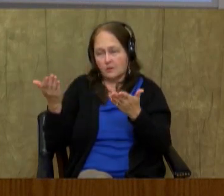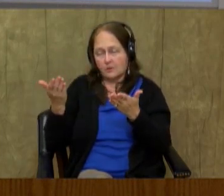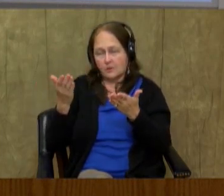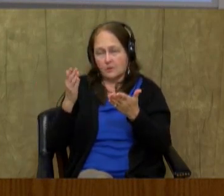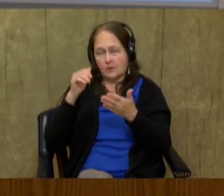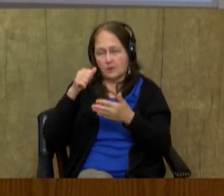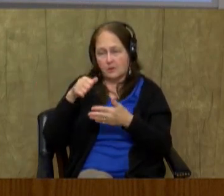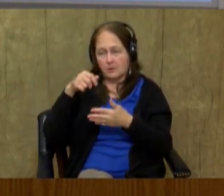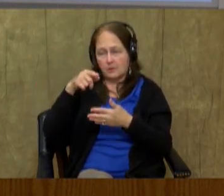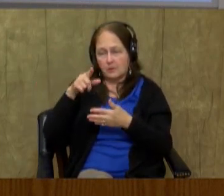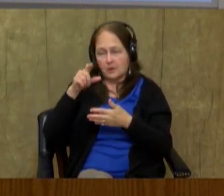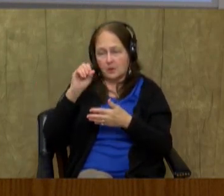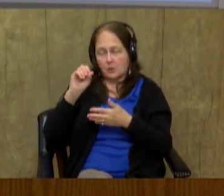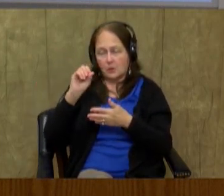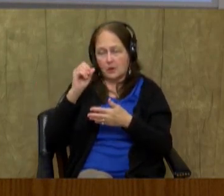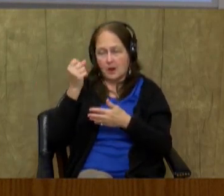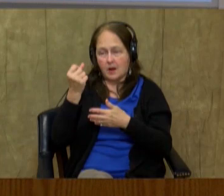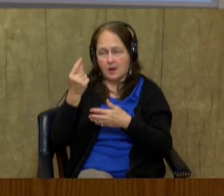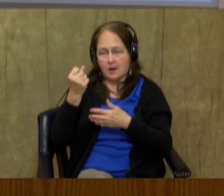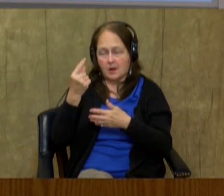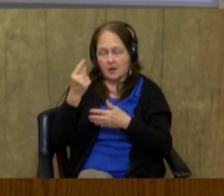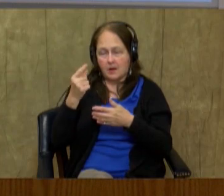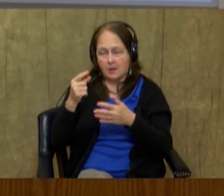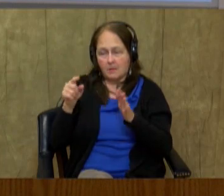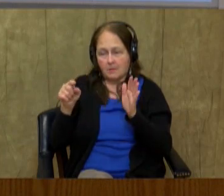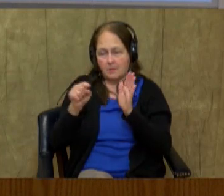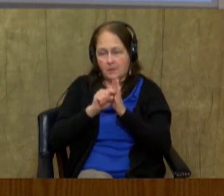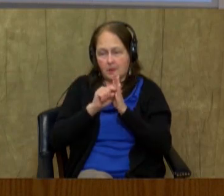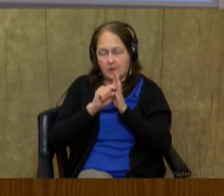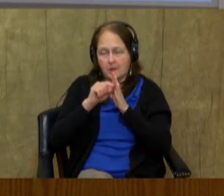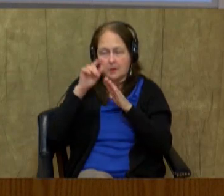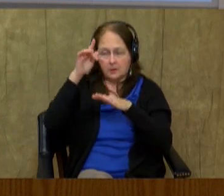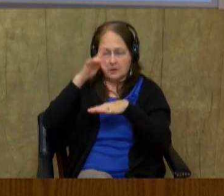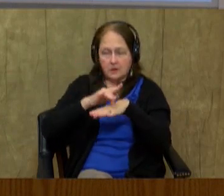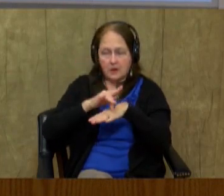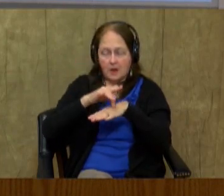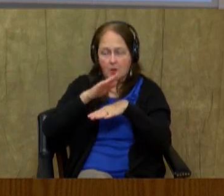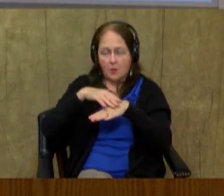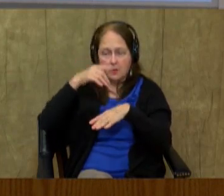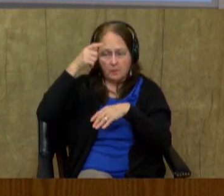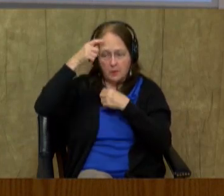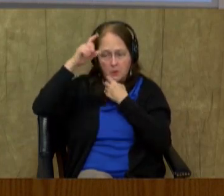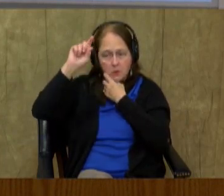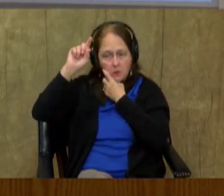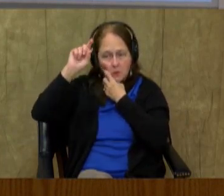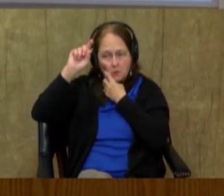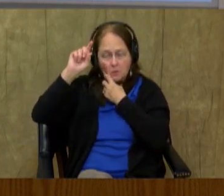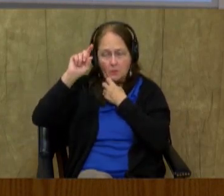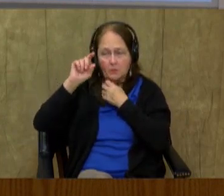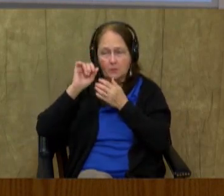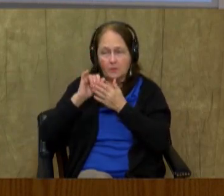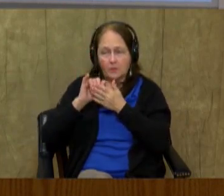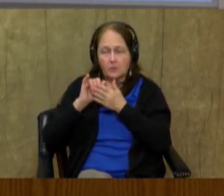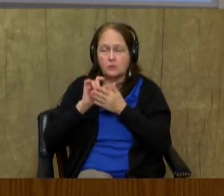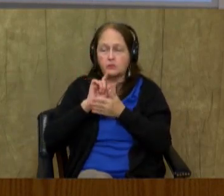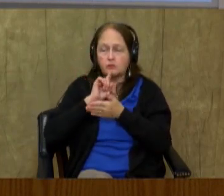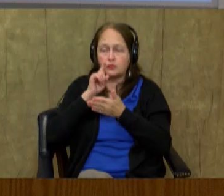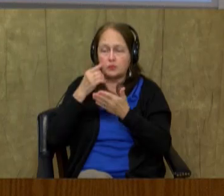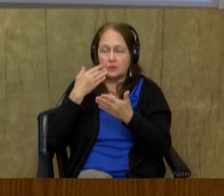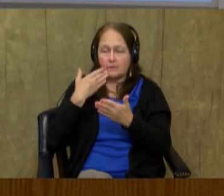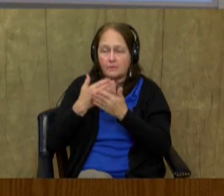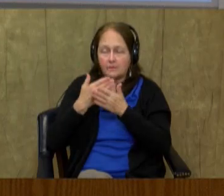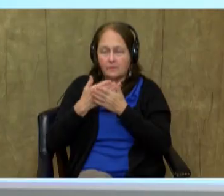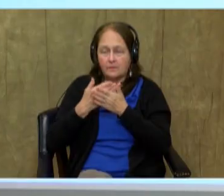that Apollo 11 was going to do, minus landing on the moon. In fact,